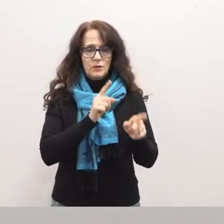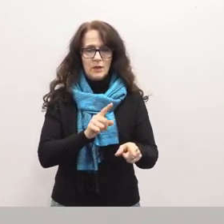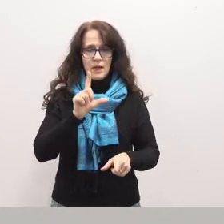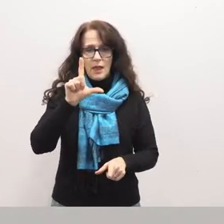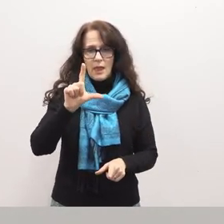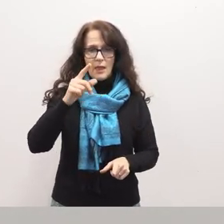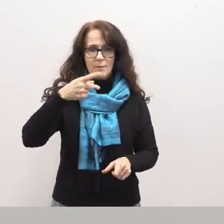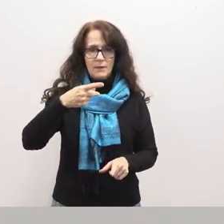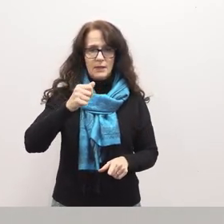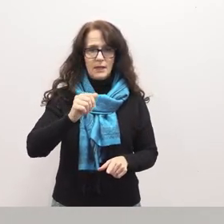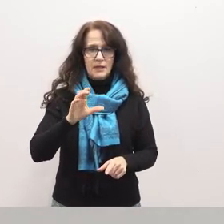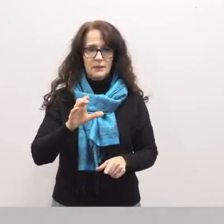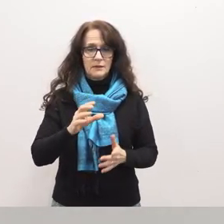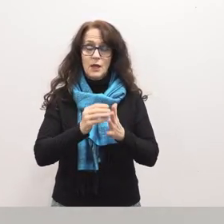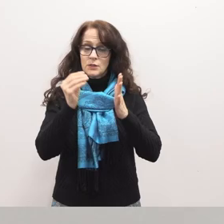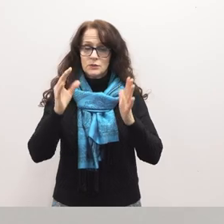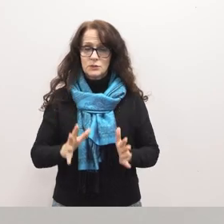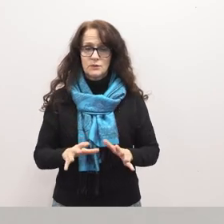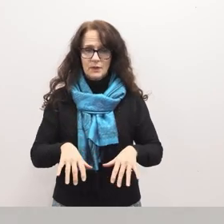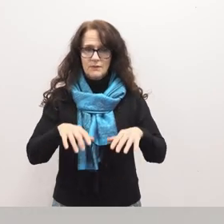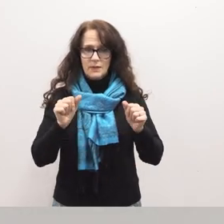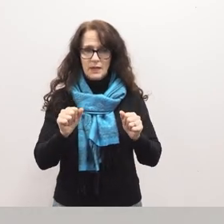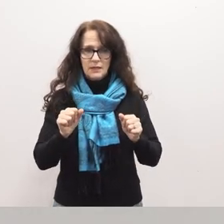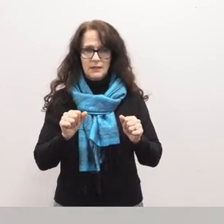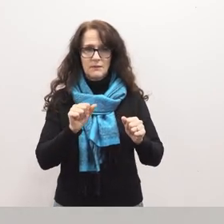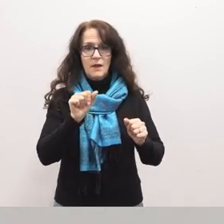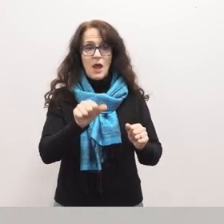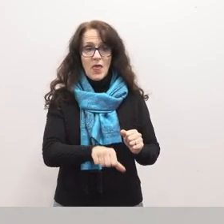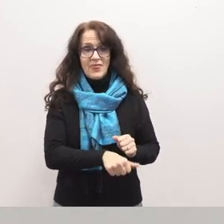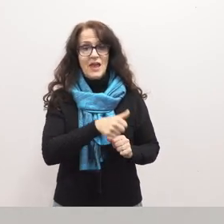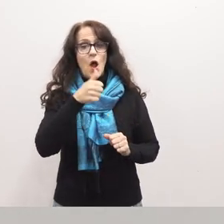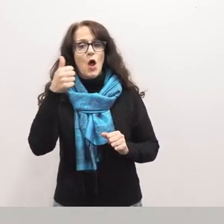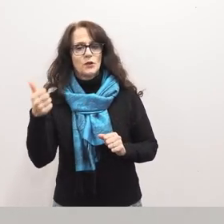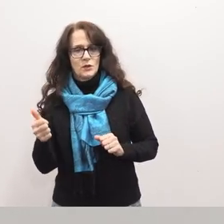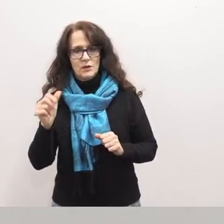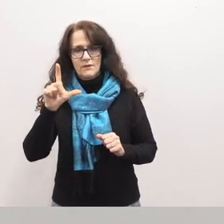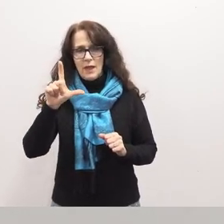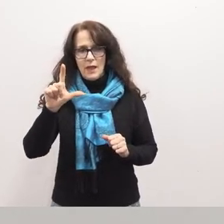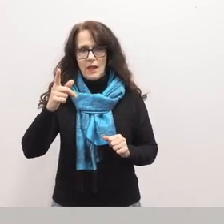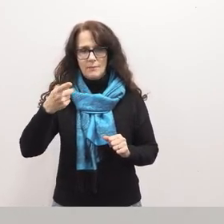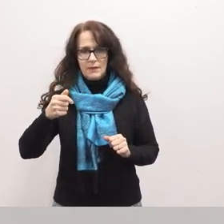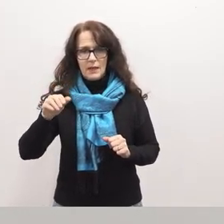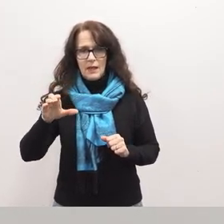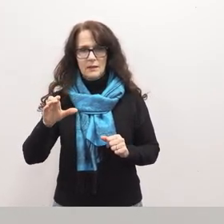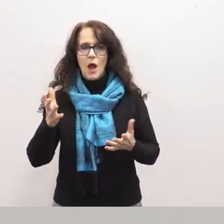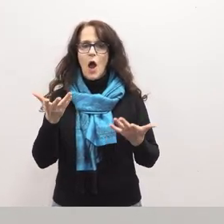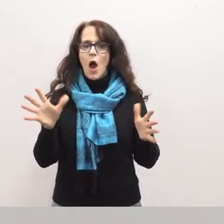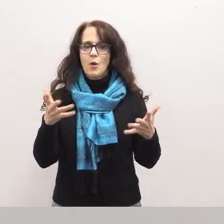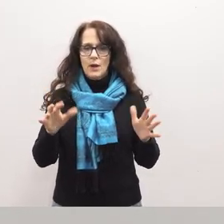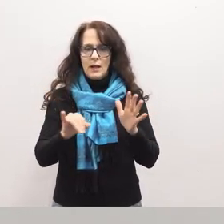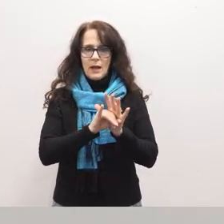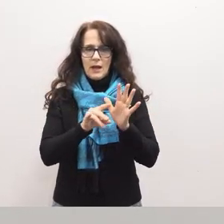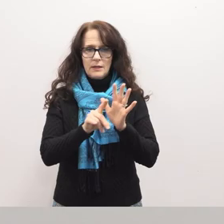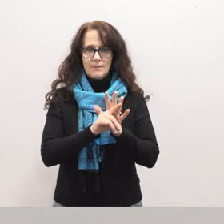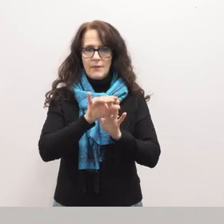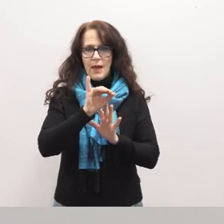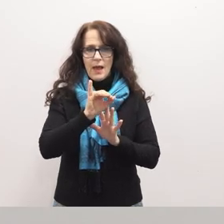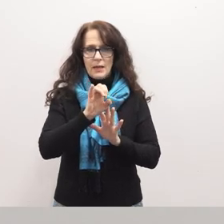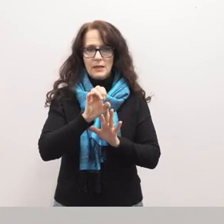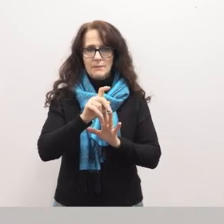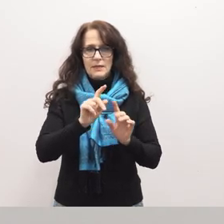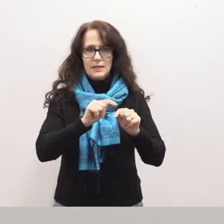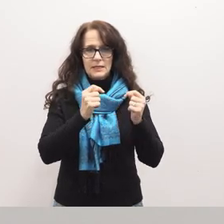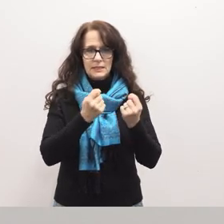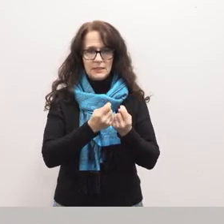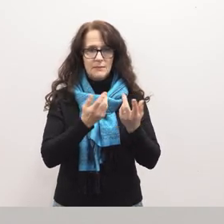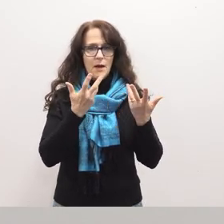in this case, these would be students that had taken actually the alternative LPAC. So they've been pre-identified by their IEP team as